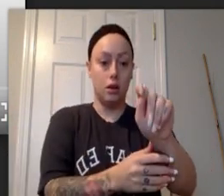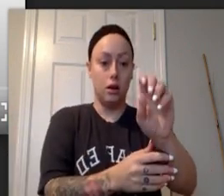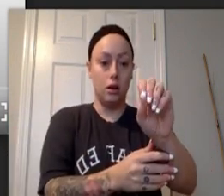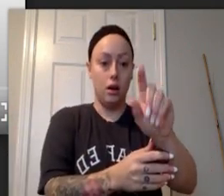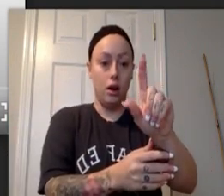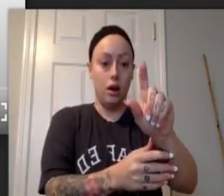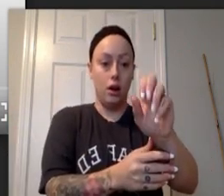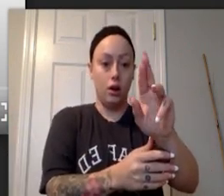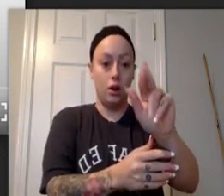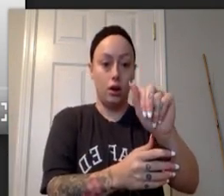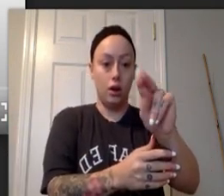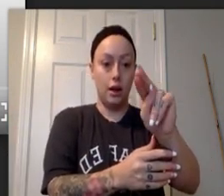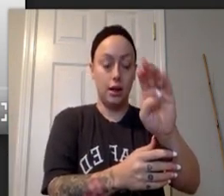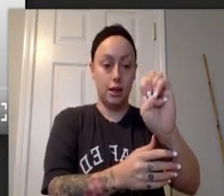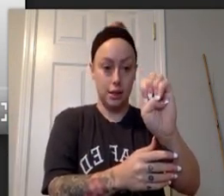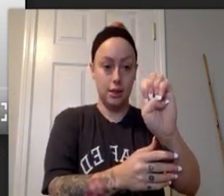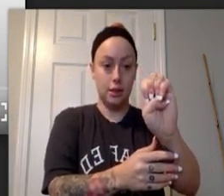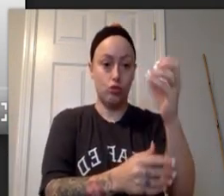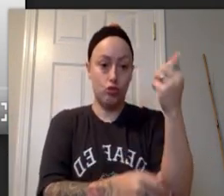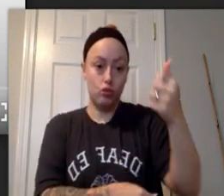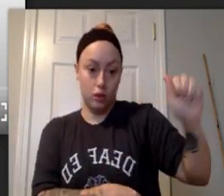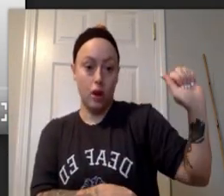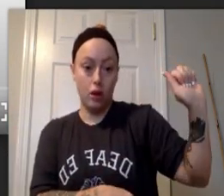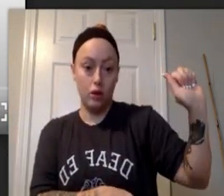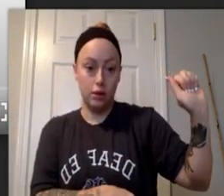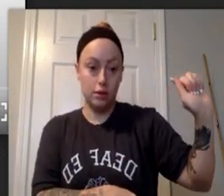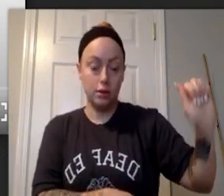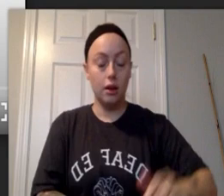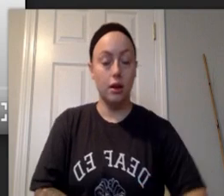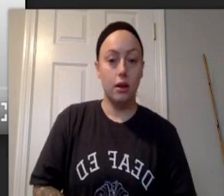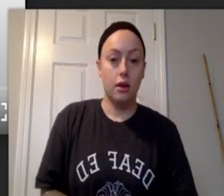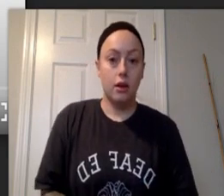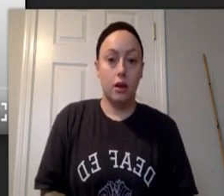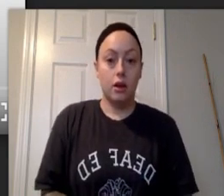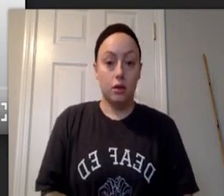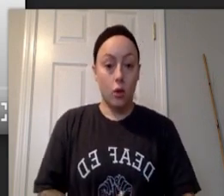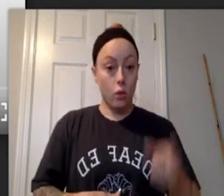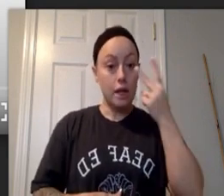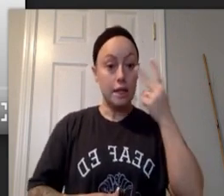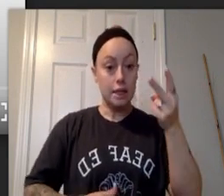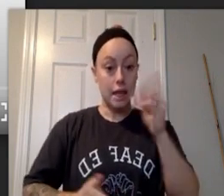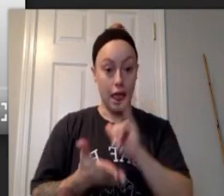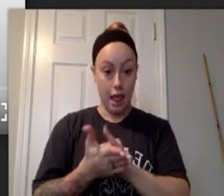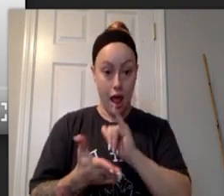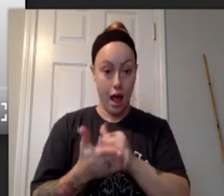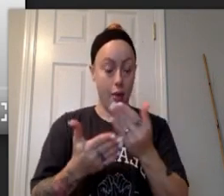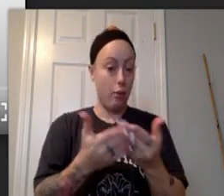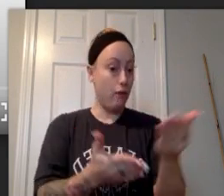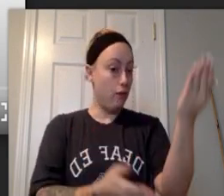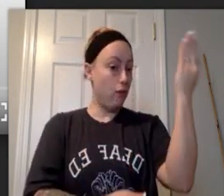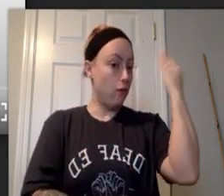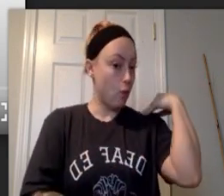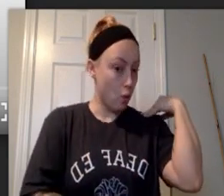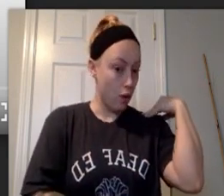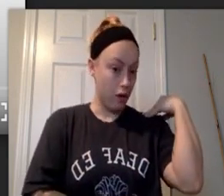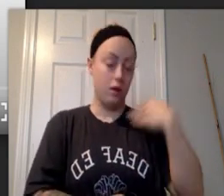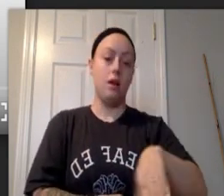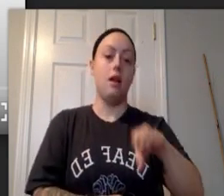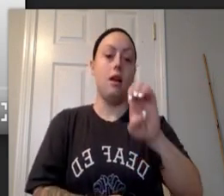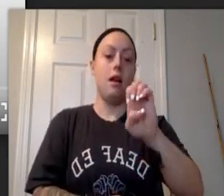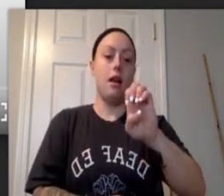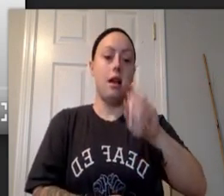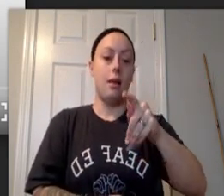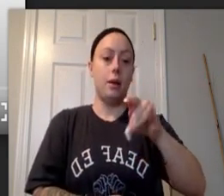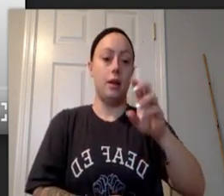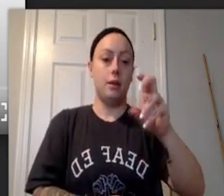plane that I could not today, right? And that's what we've seen. So even before this fentanyl epidemic we're experiencing now, we